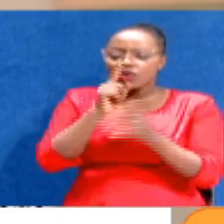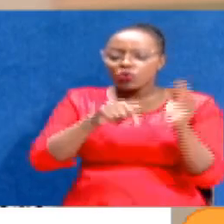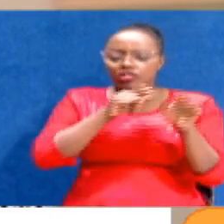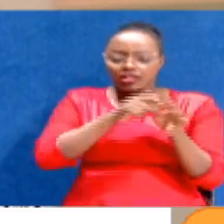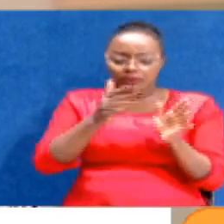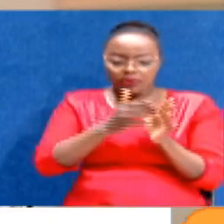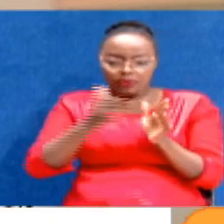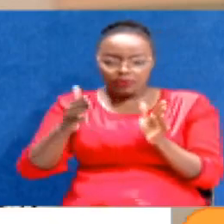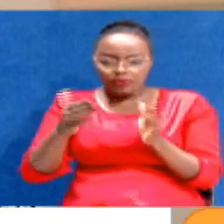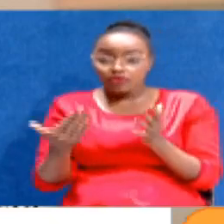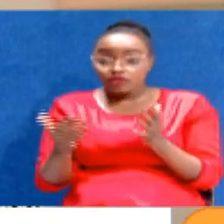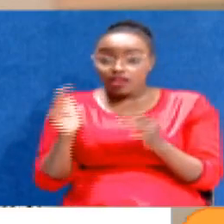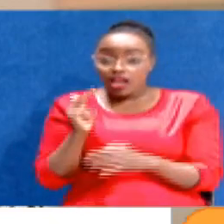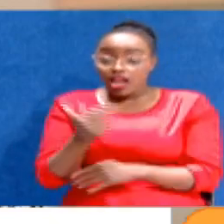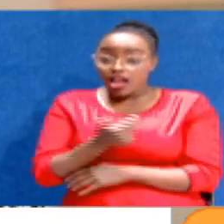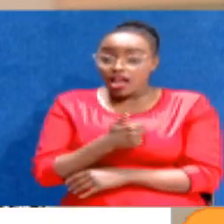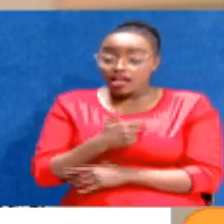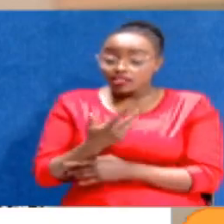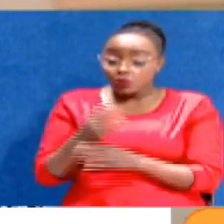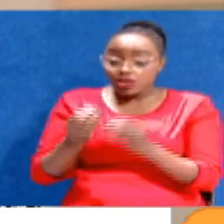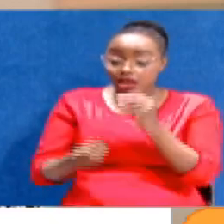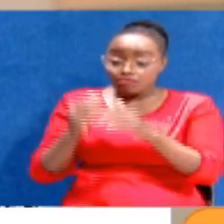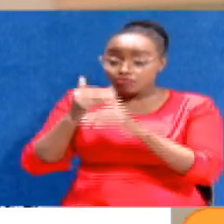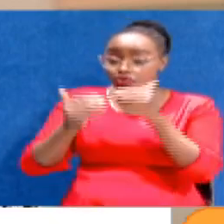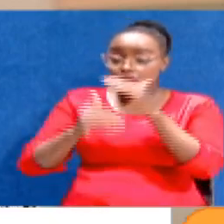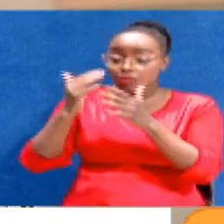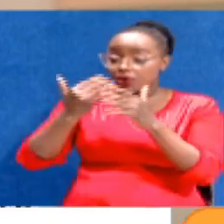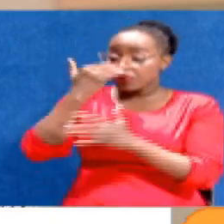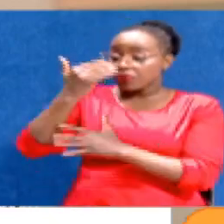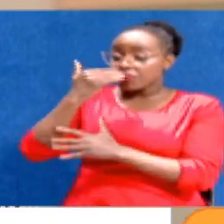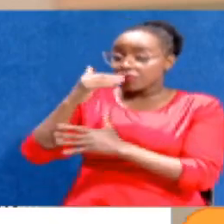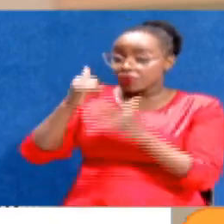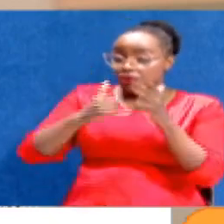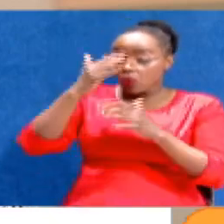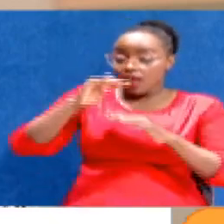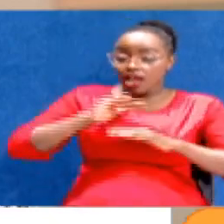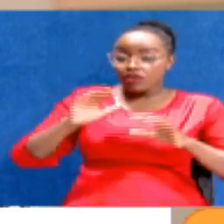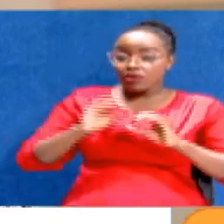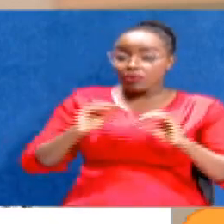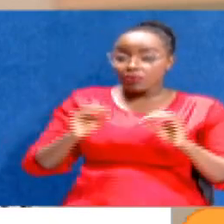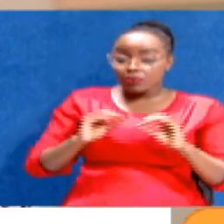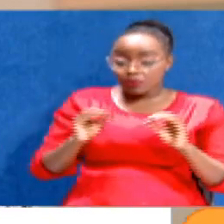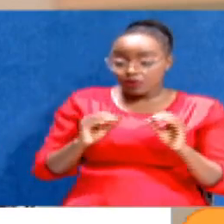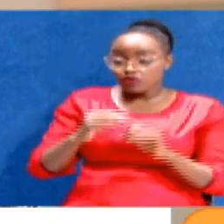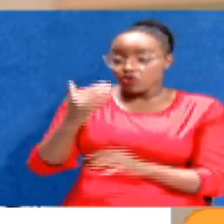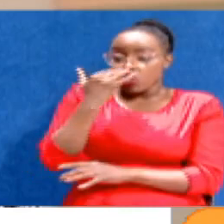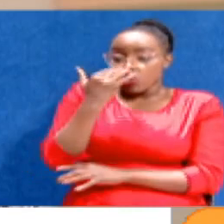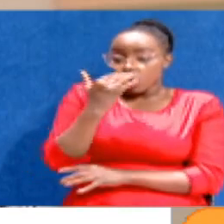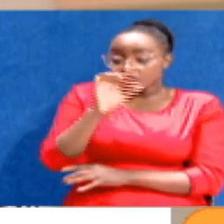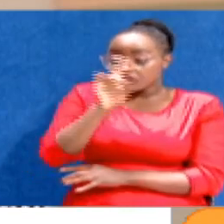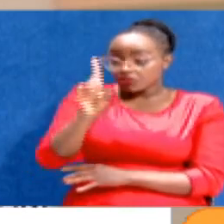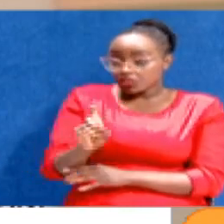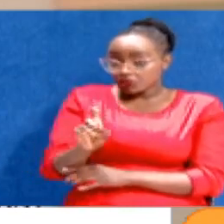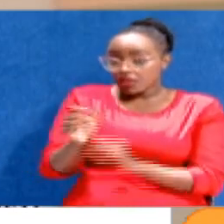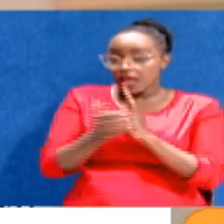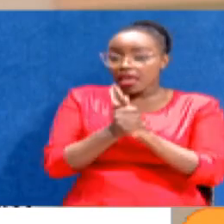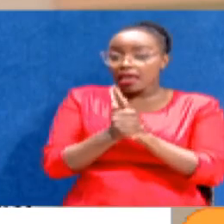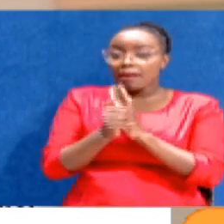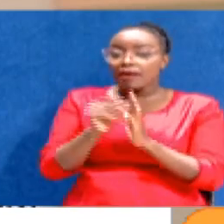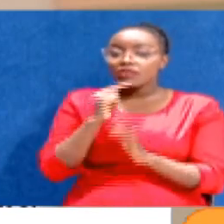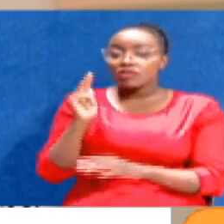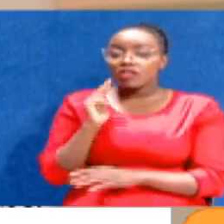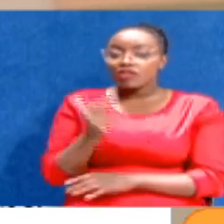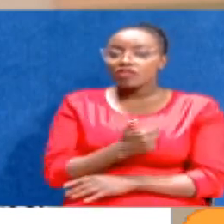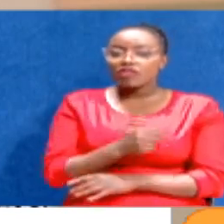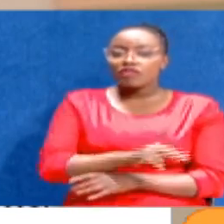period? Are we putting up more oxygen plants, considering the current massive shortage of the life-saving gas? Experts have told us that it